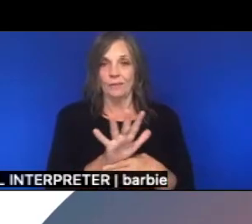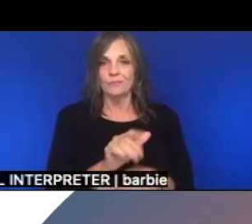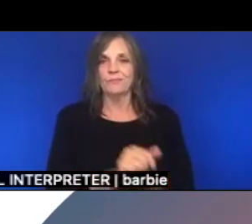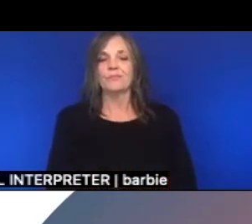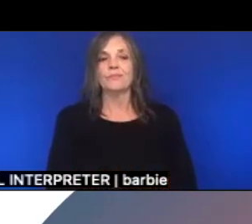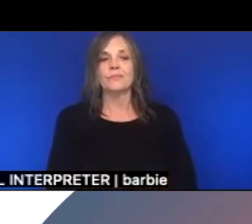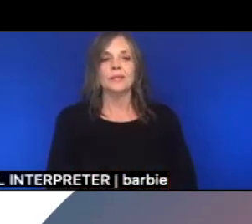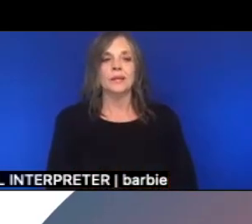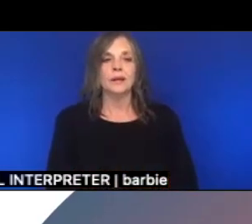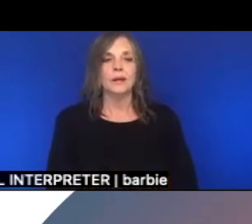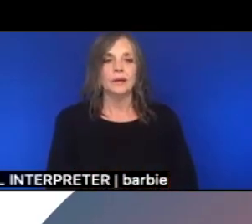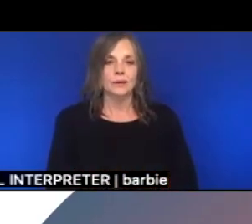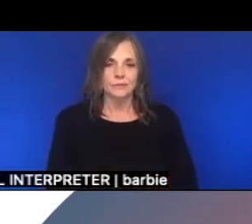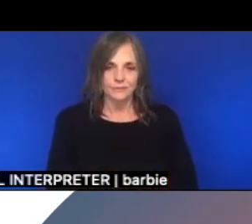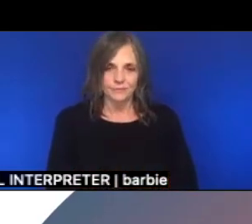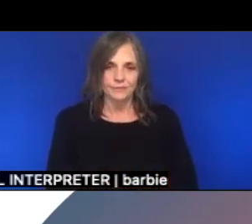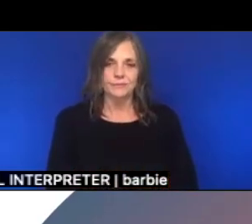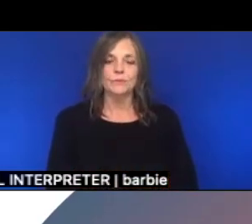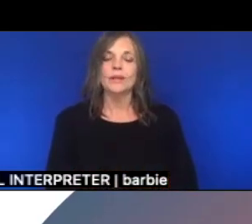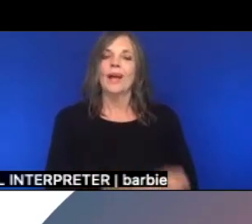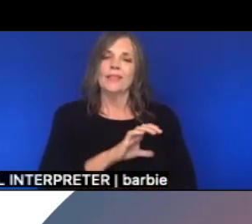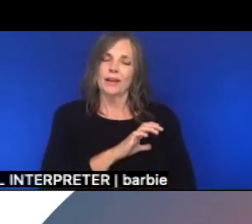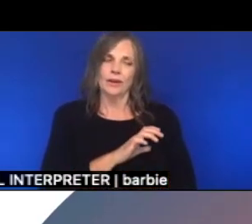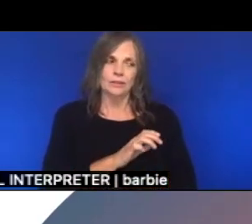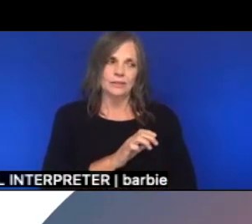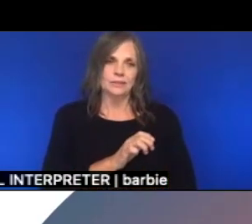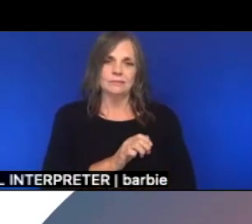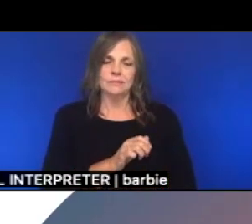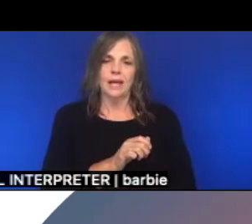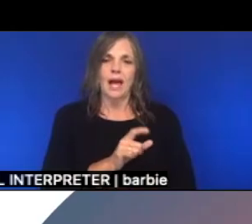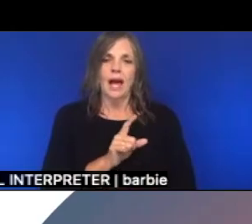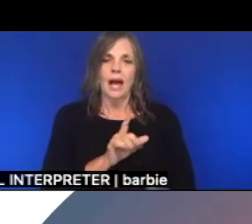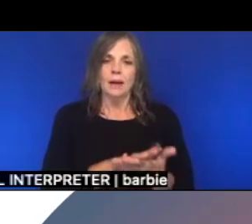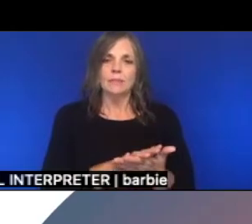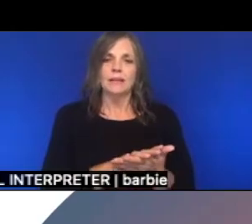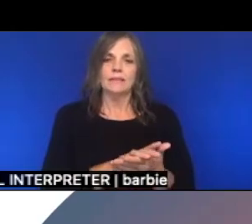The characters, I believe all of them, if not all of them, like most of them, they are also